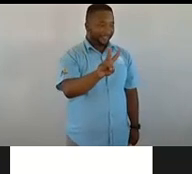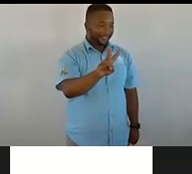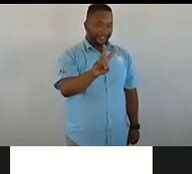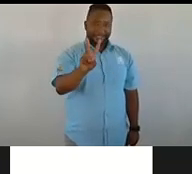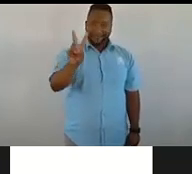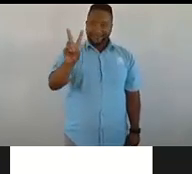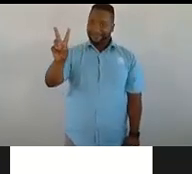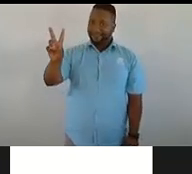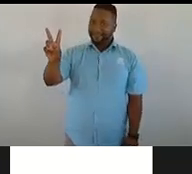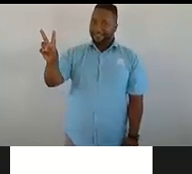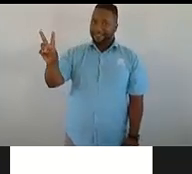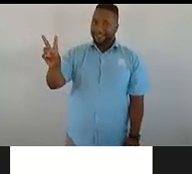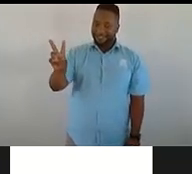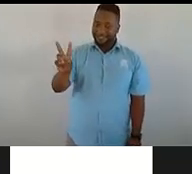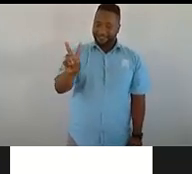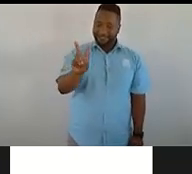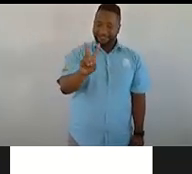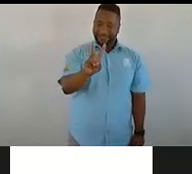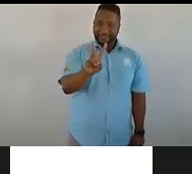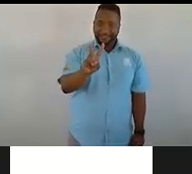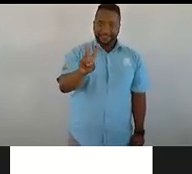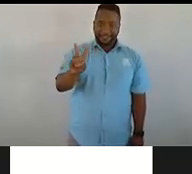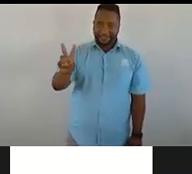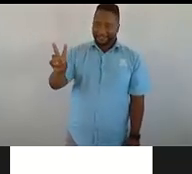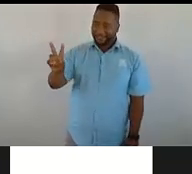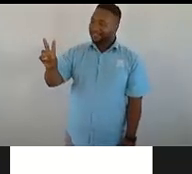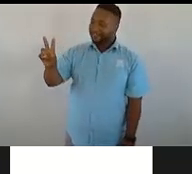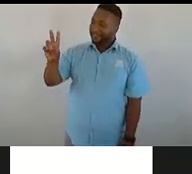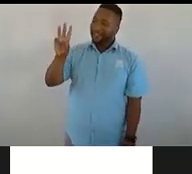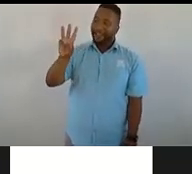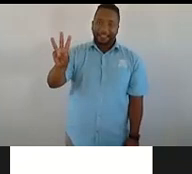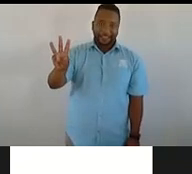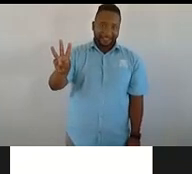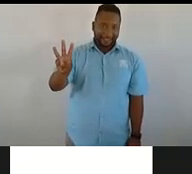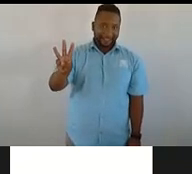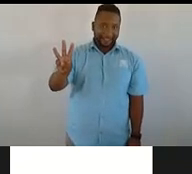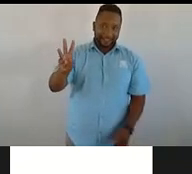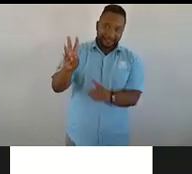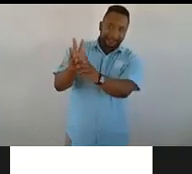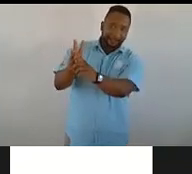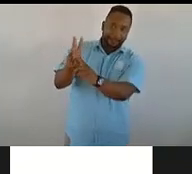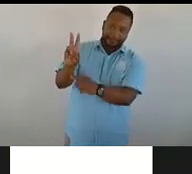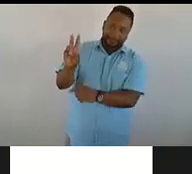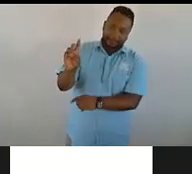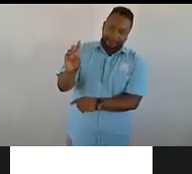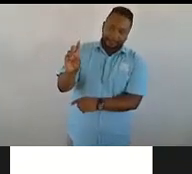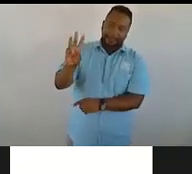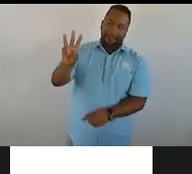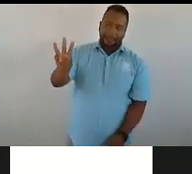V, now this might be the easiest one. So this is a very common sign. The